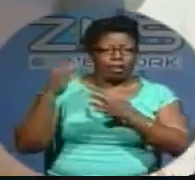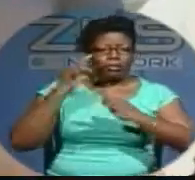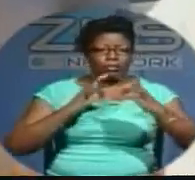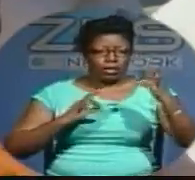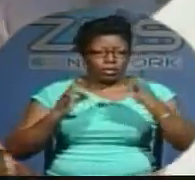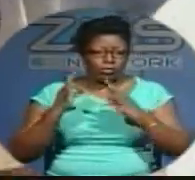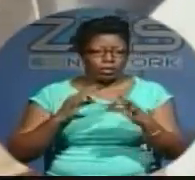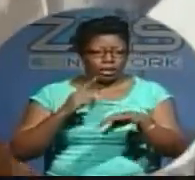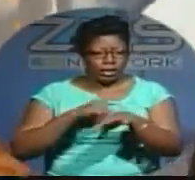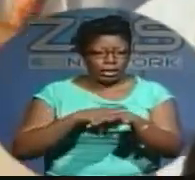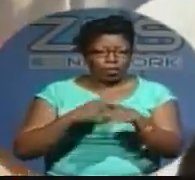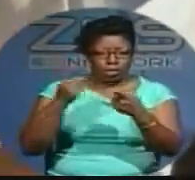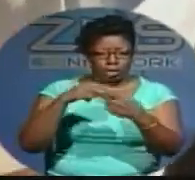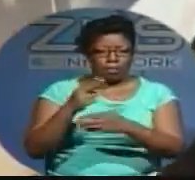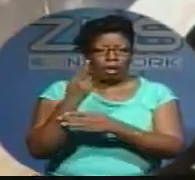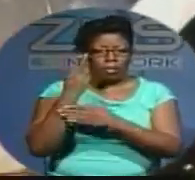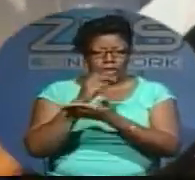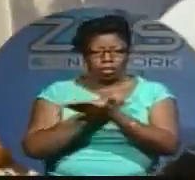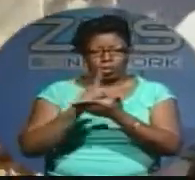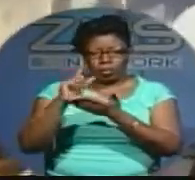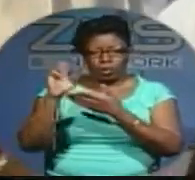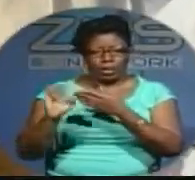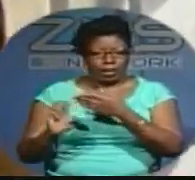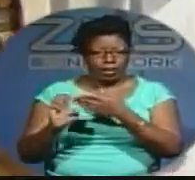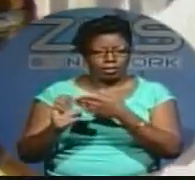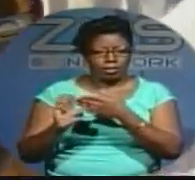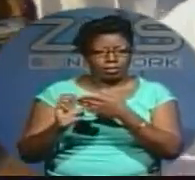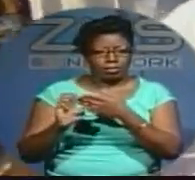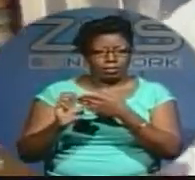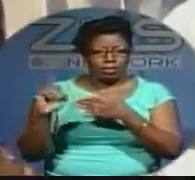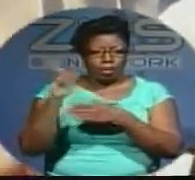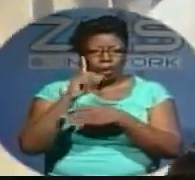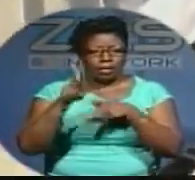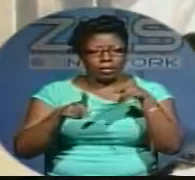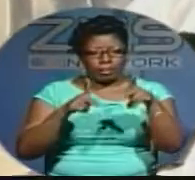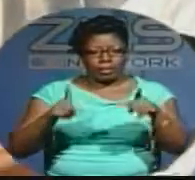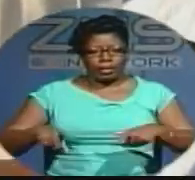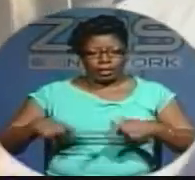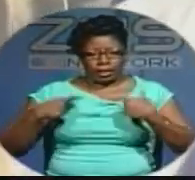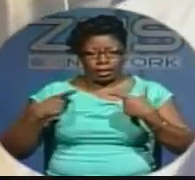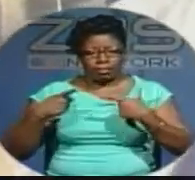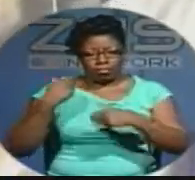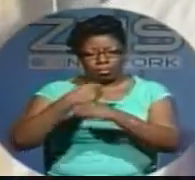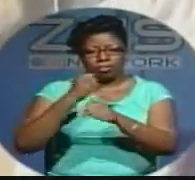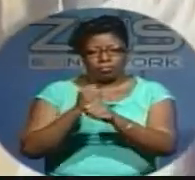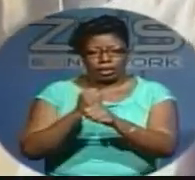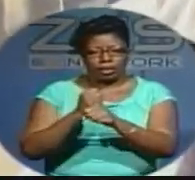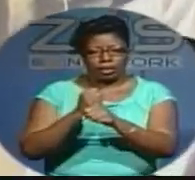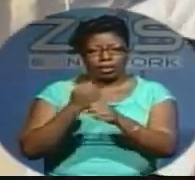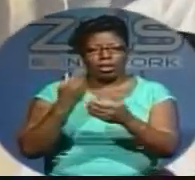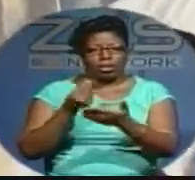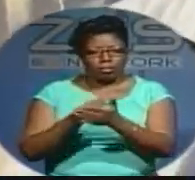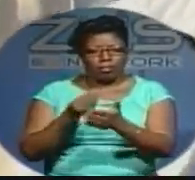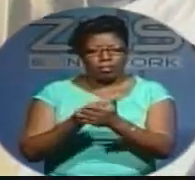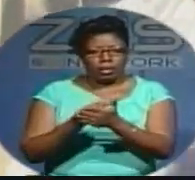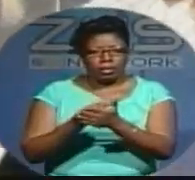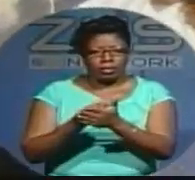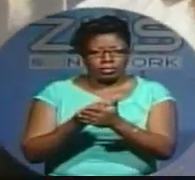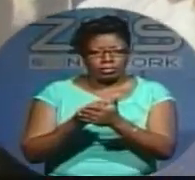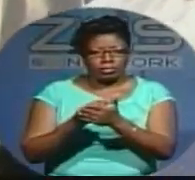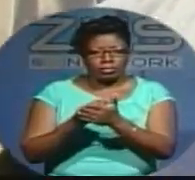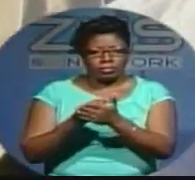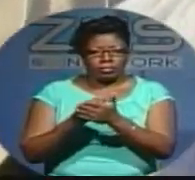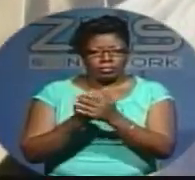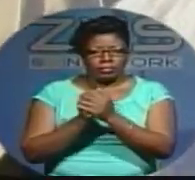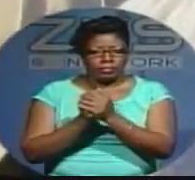season where you could come up on weekends and come to Fresh Creek, where the people who live in this area could make money, and it becomes an occasion in the